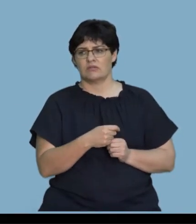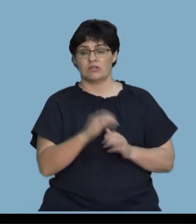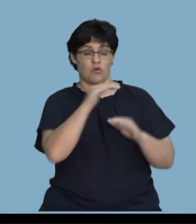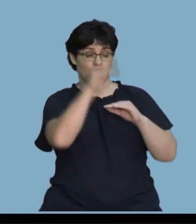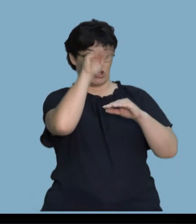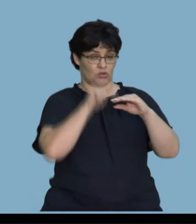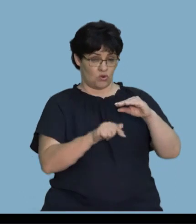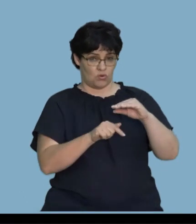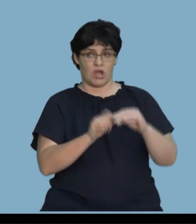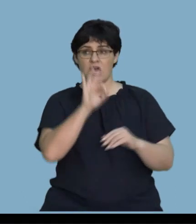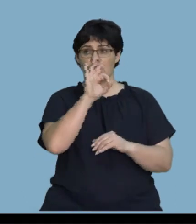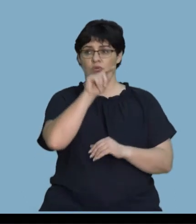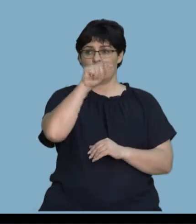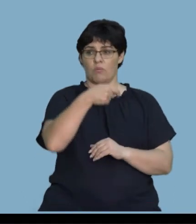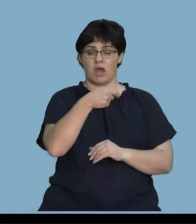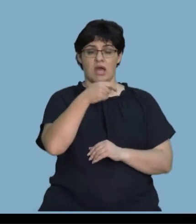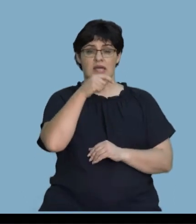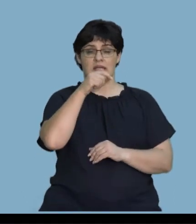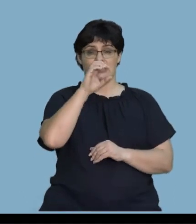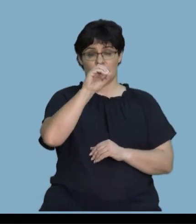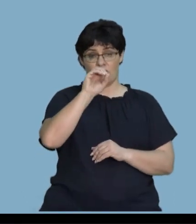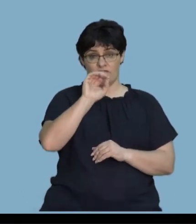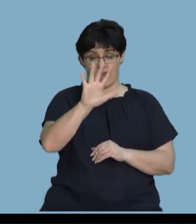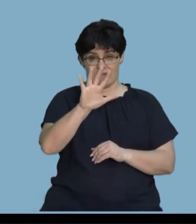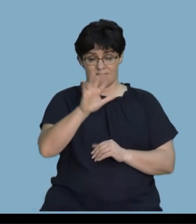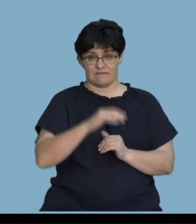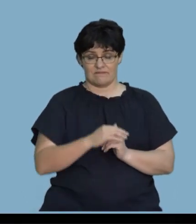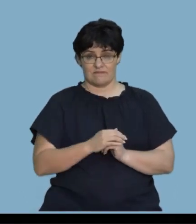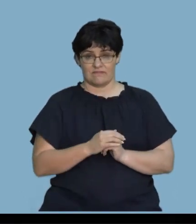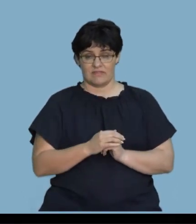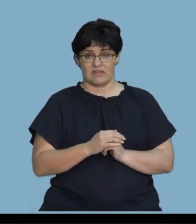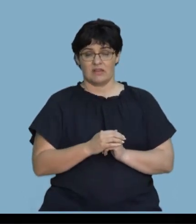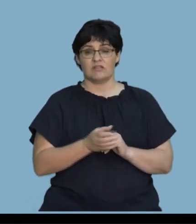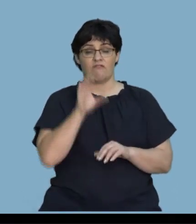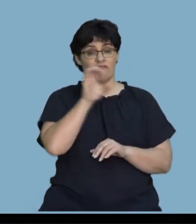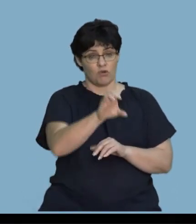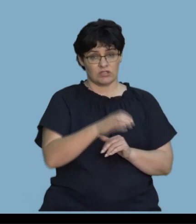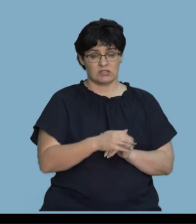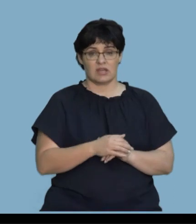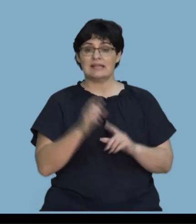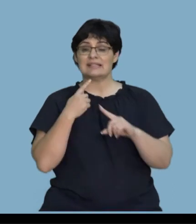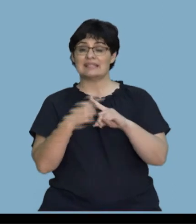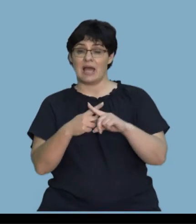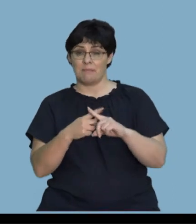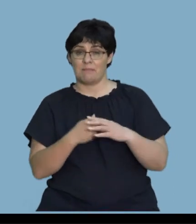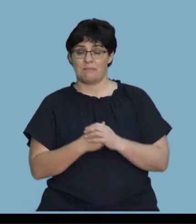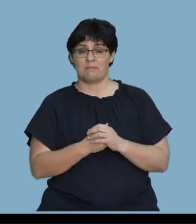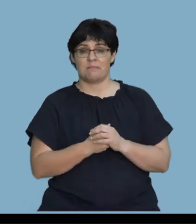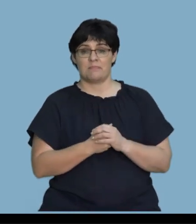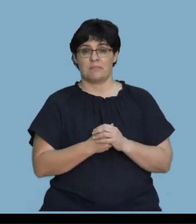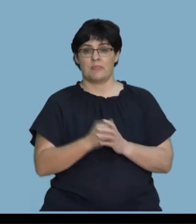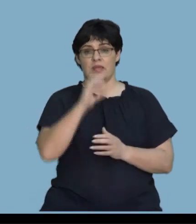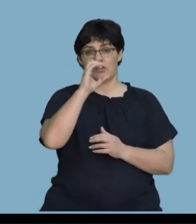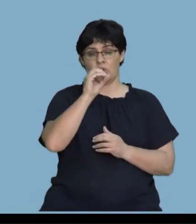going to be 3,05, okay? That's the electrostatic force multiplied by